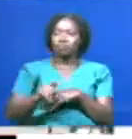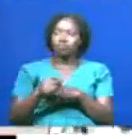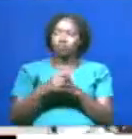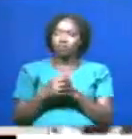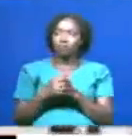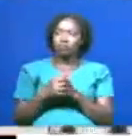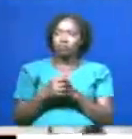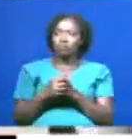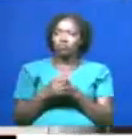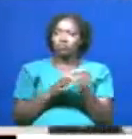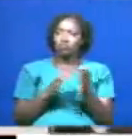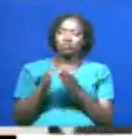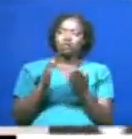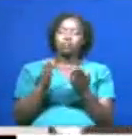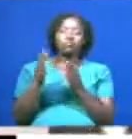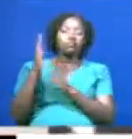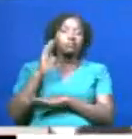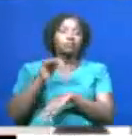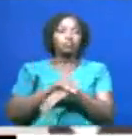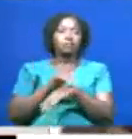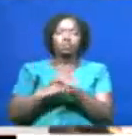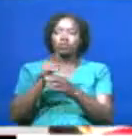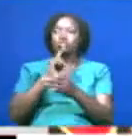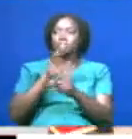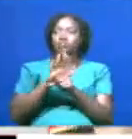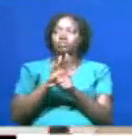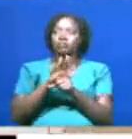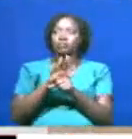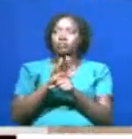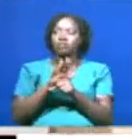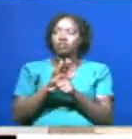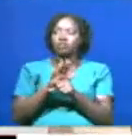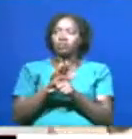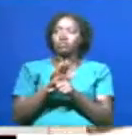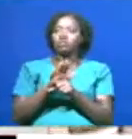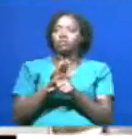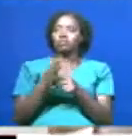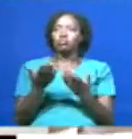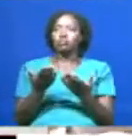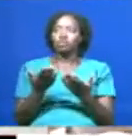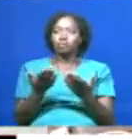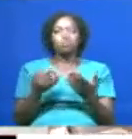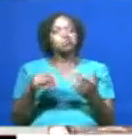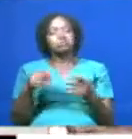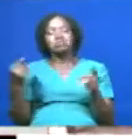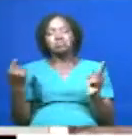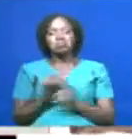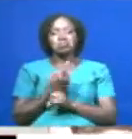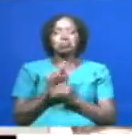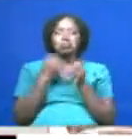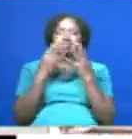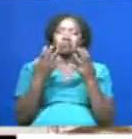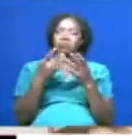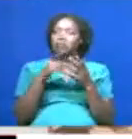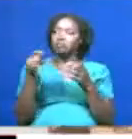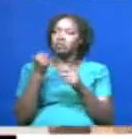The security is good, it's helping us. Well, the problem is about the tear gas, because they don't differentiate people who are working and who are rioting. The tear